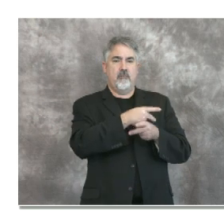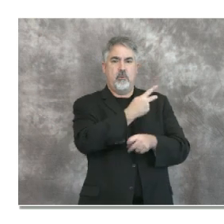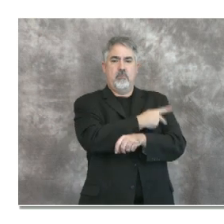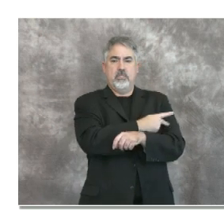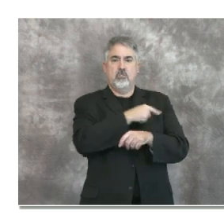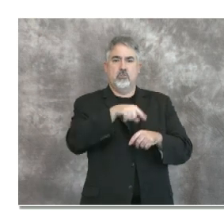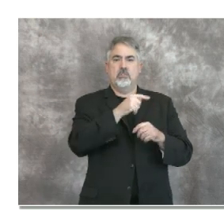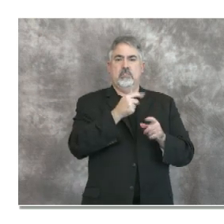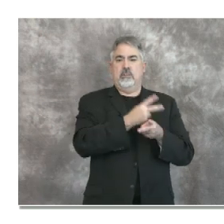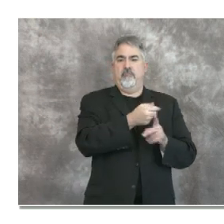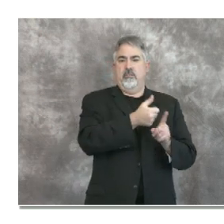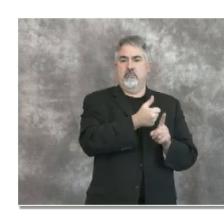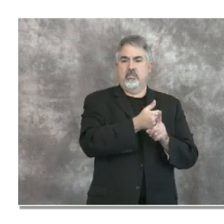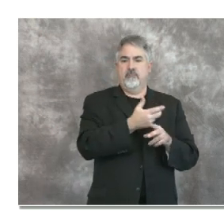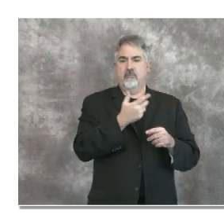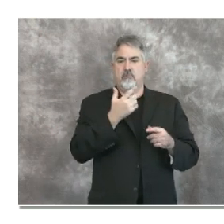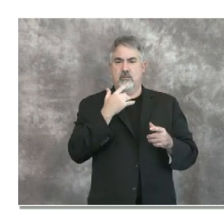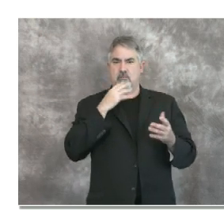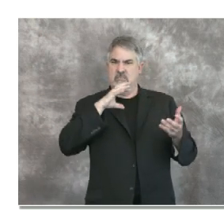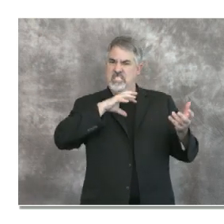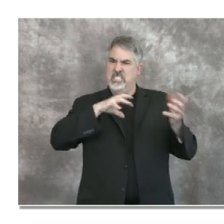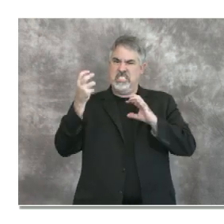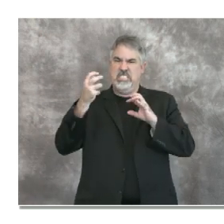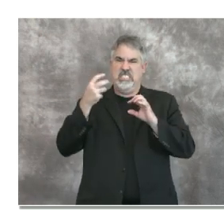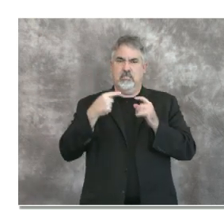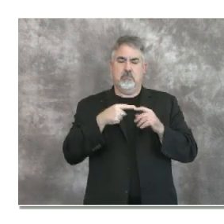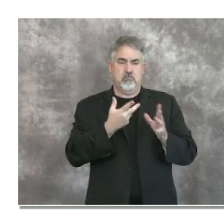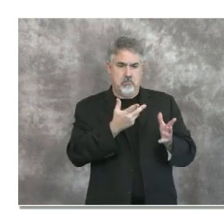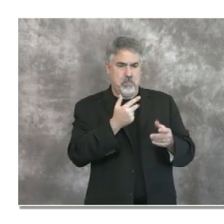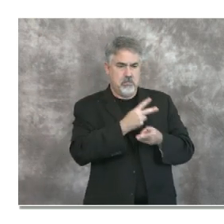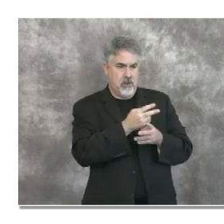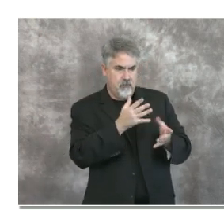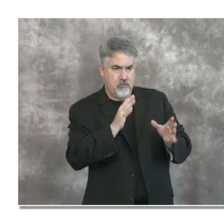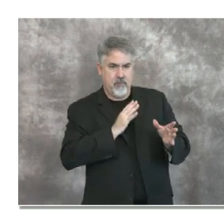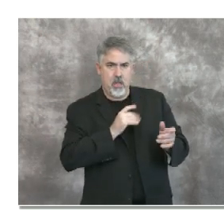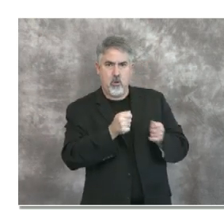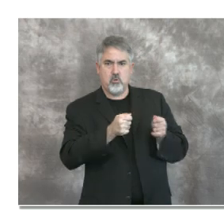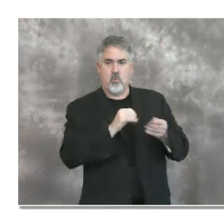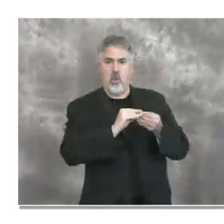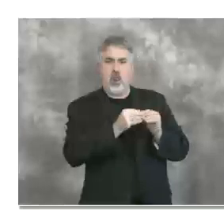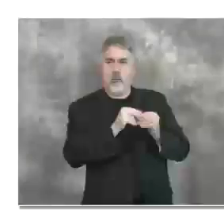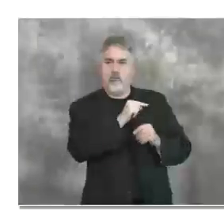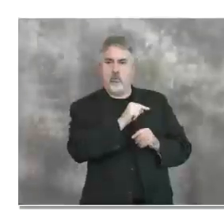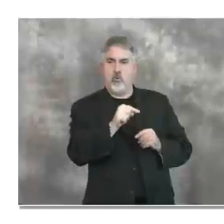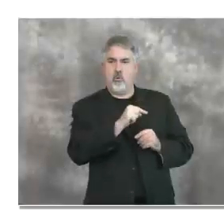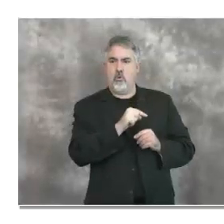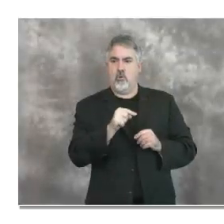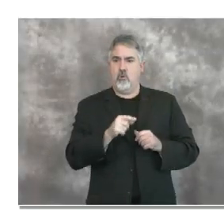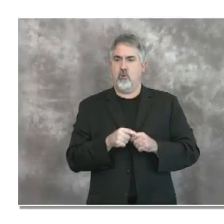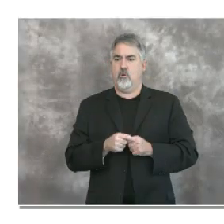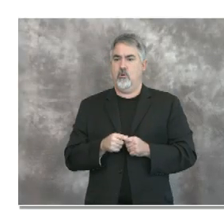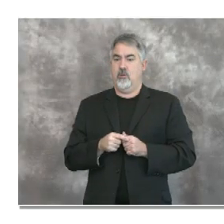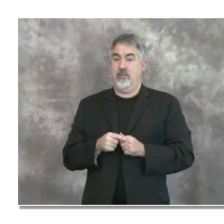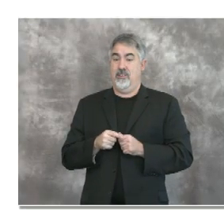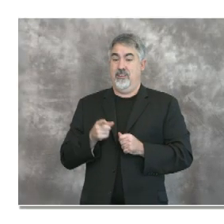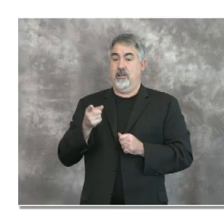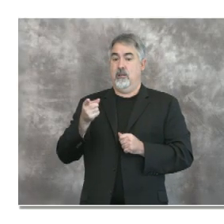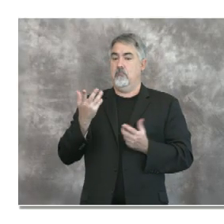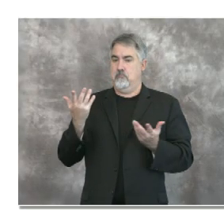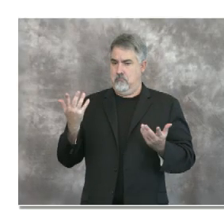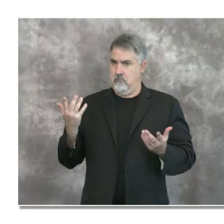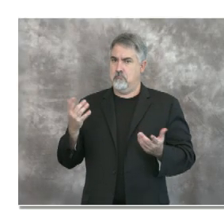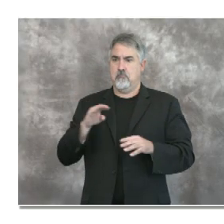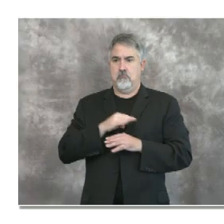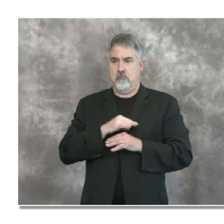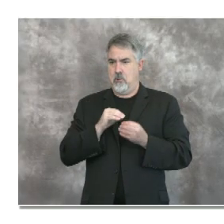described by Supervisor Fletcher with the hospitalizations. If we can show the next slide. That was previously met, and we